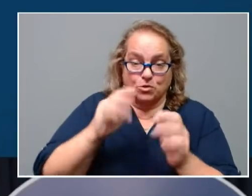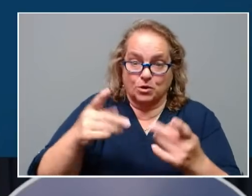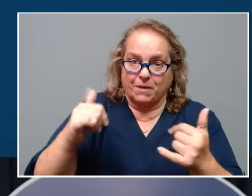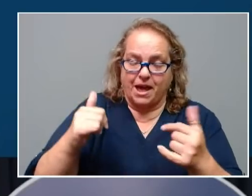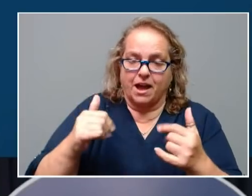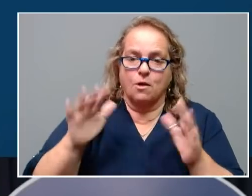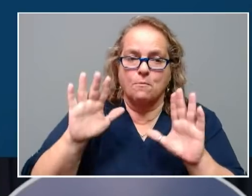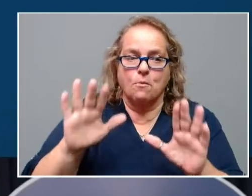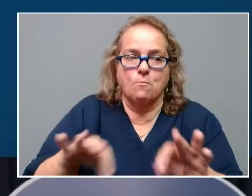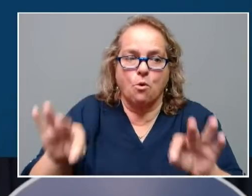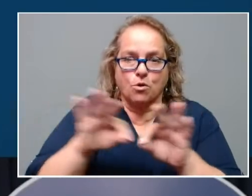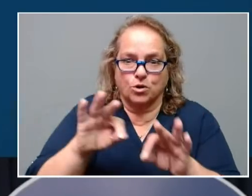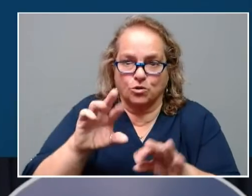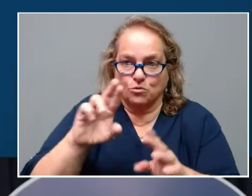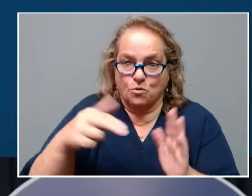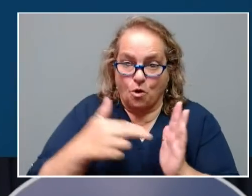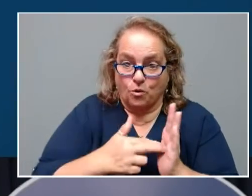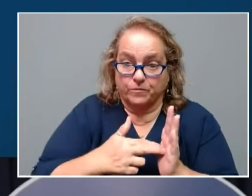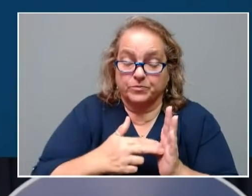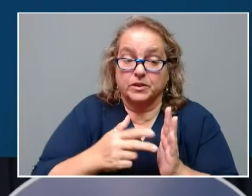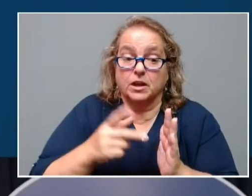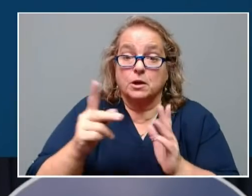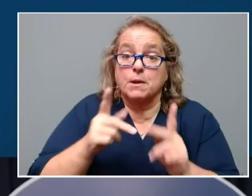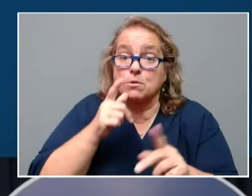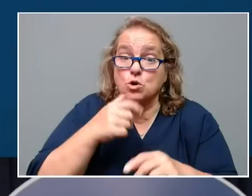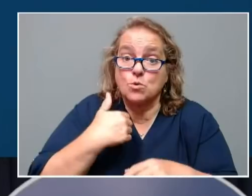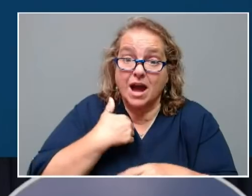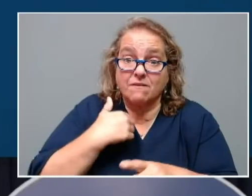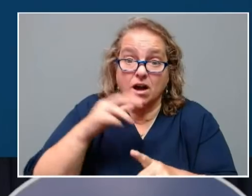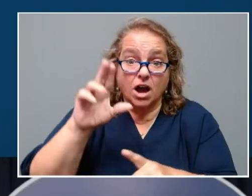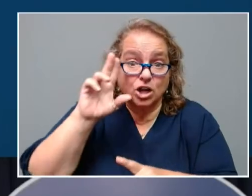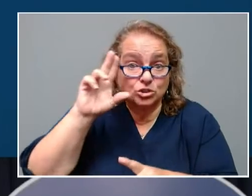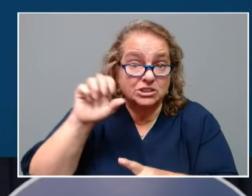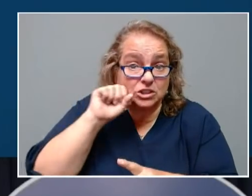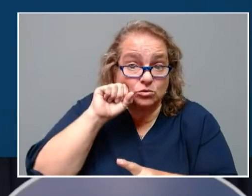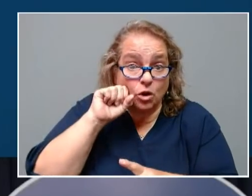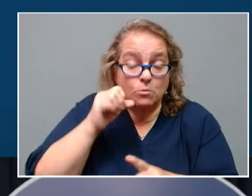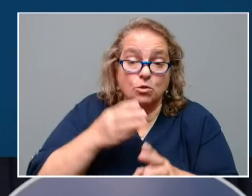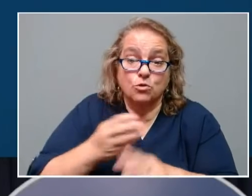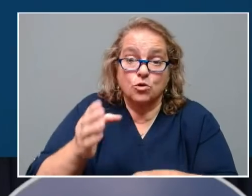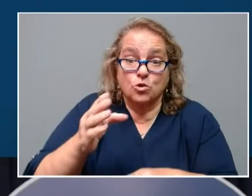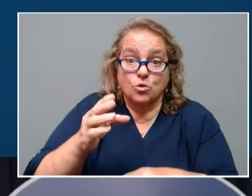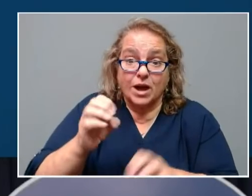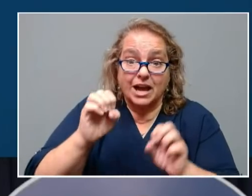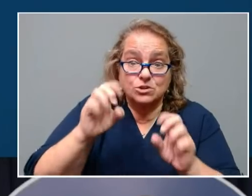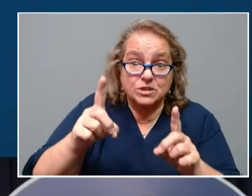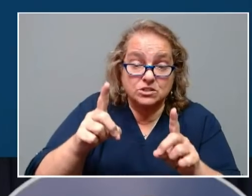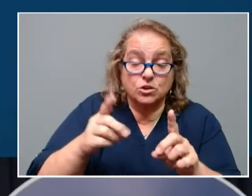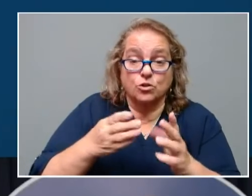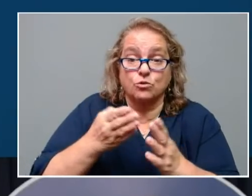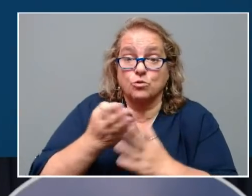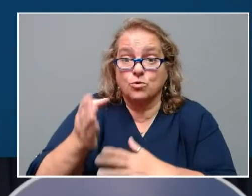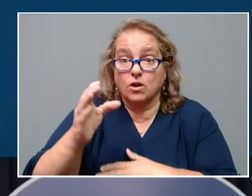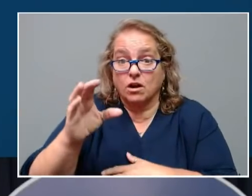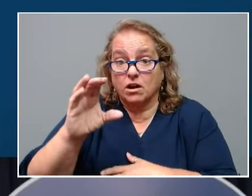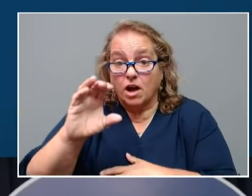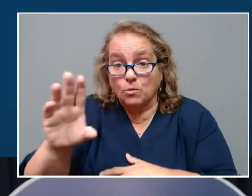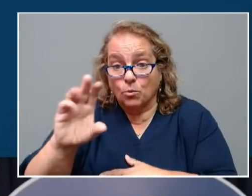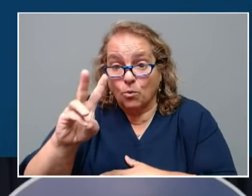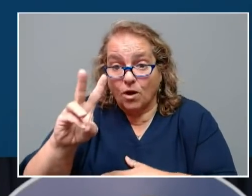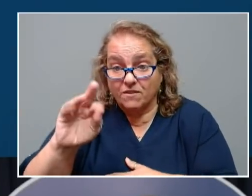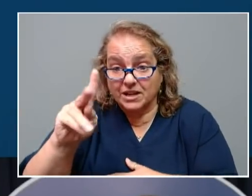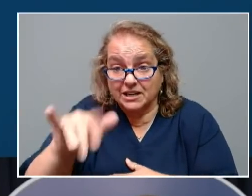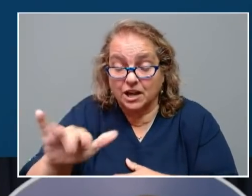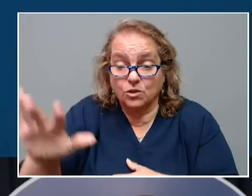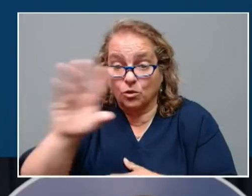difference for those impacted by Usher Syndrome through increased education through the Commonwealth and around the world. Although this is